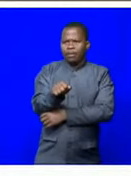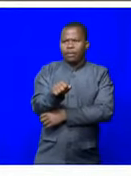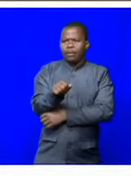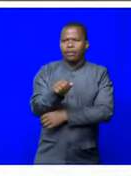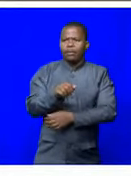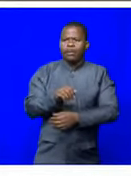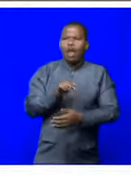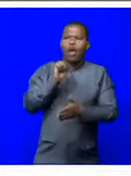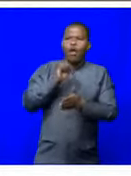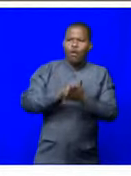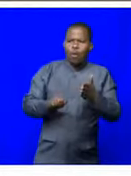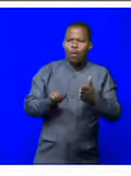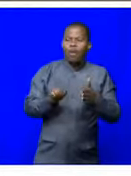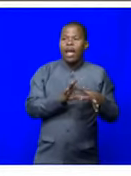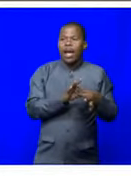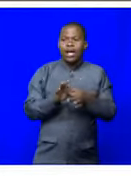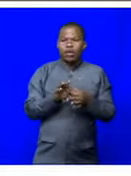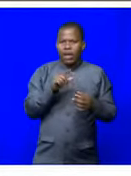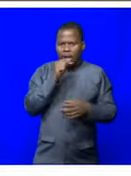lo suka kathukhoso